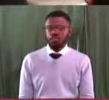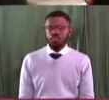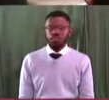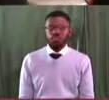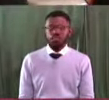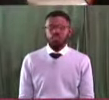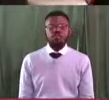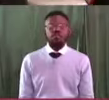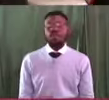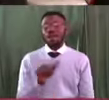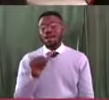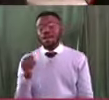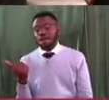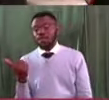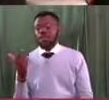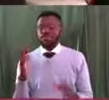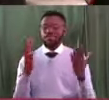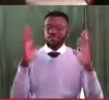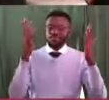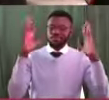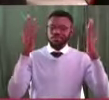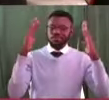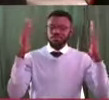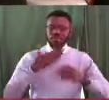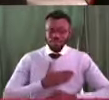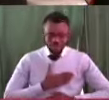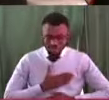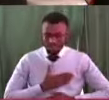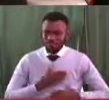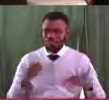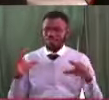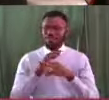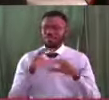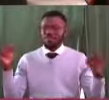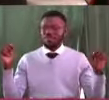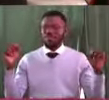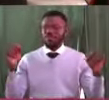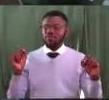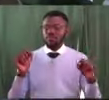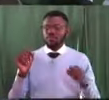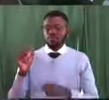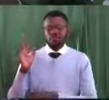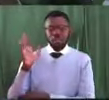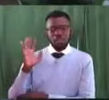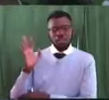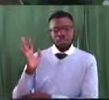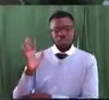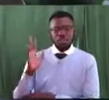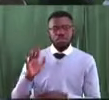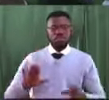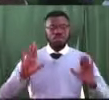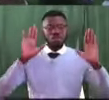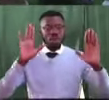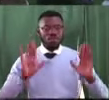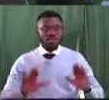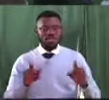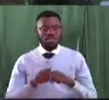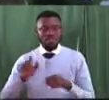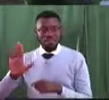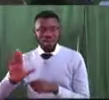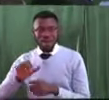Can we give another warm clap to His Excellency the President for that wonderful speech and also for the commitment made? Your